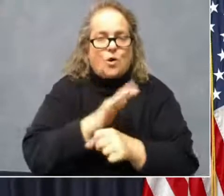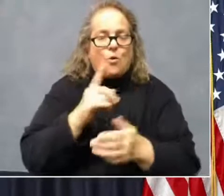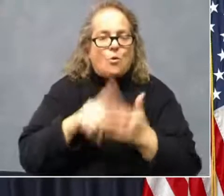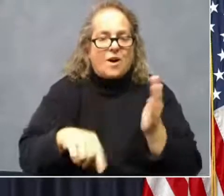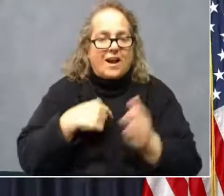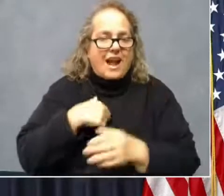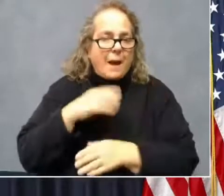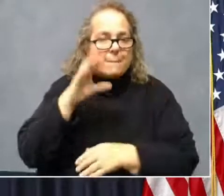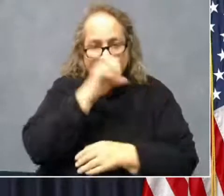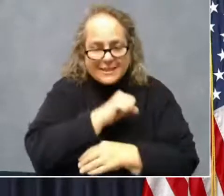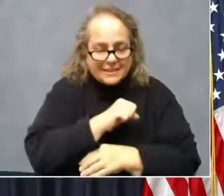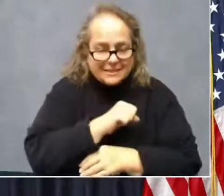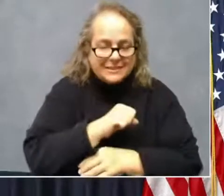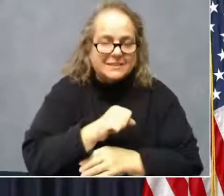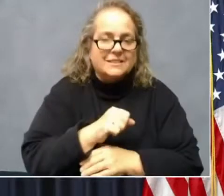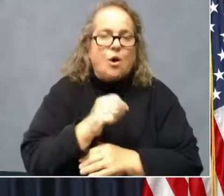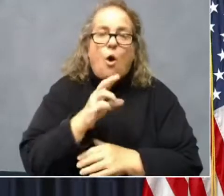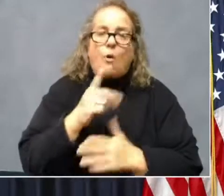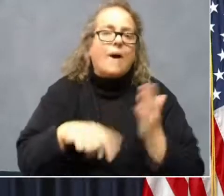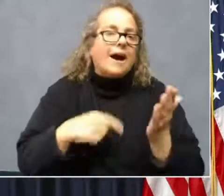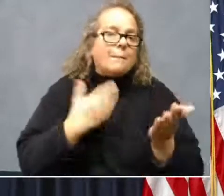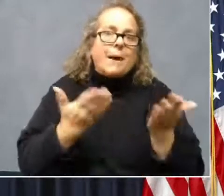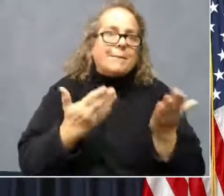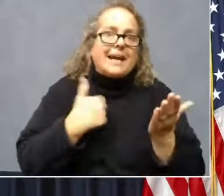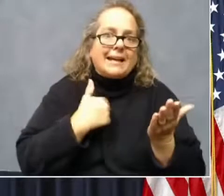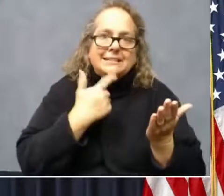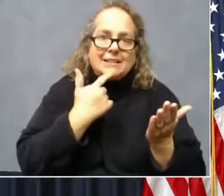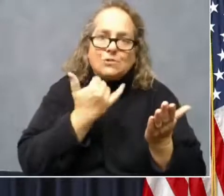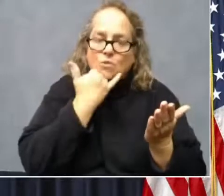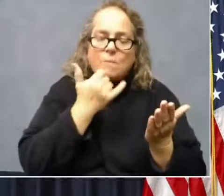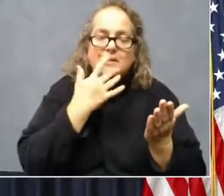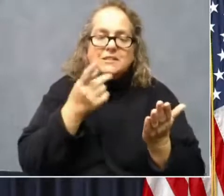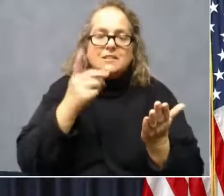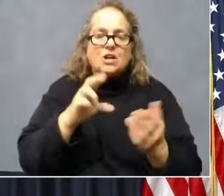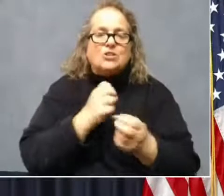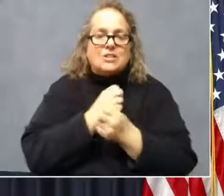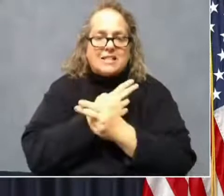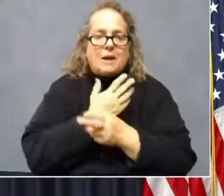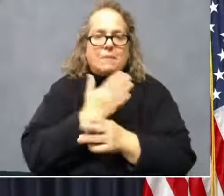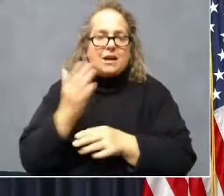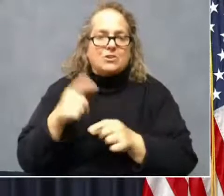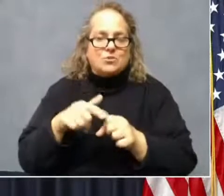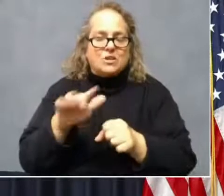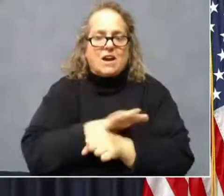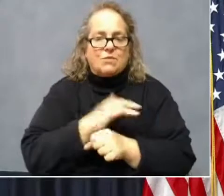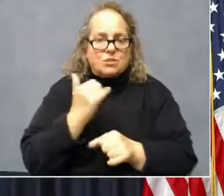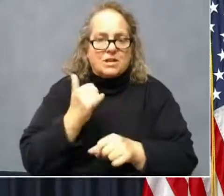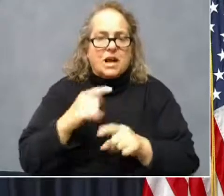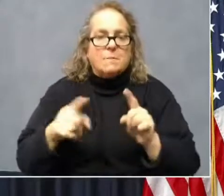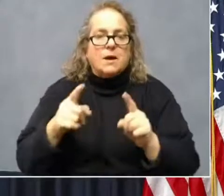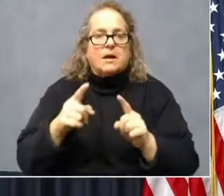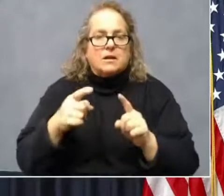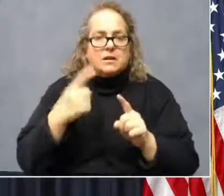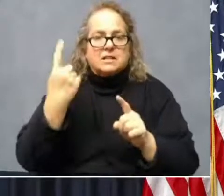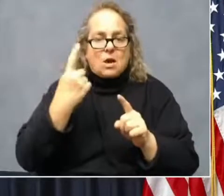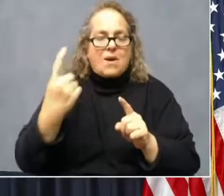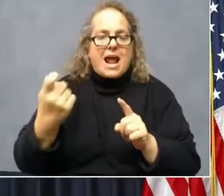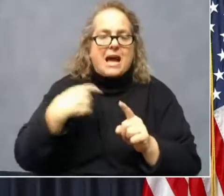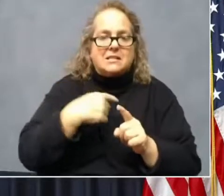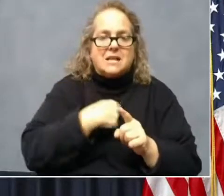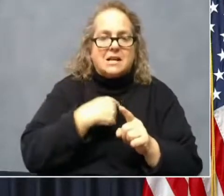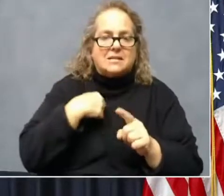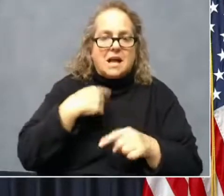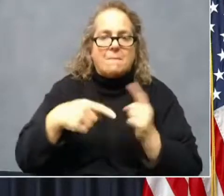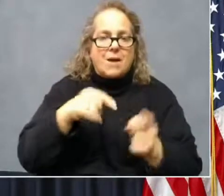and or said wrong because he was going to cover that today, but we were asked about this data, I think a couple days ago, and we're